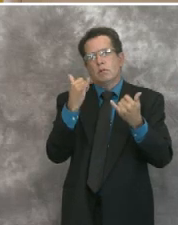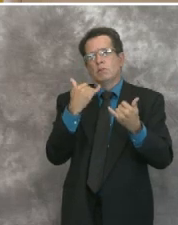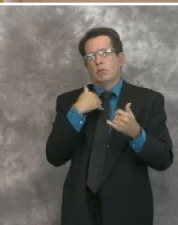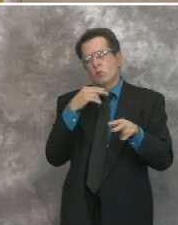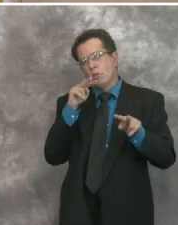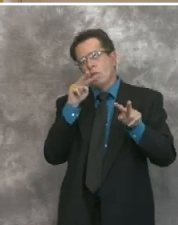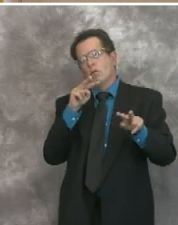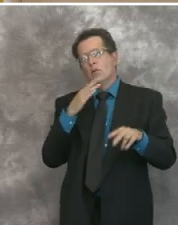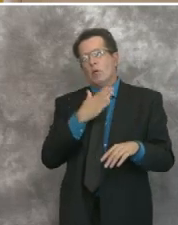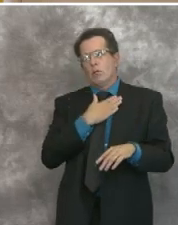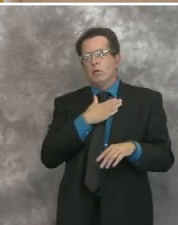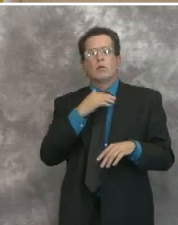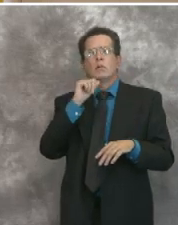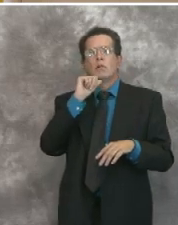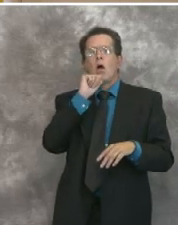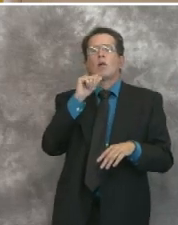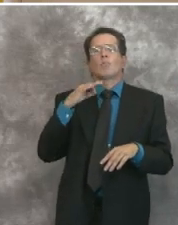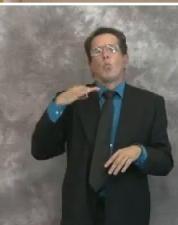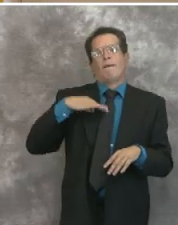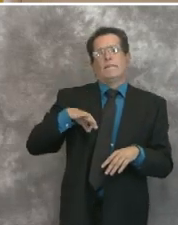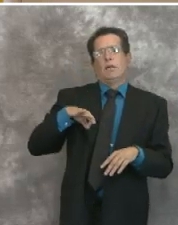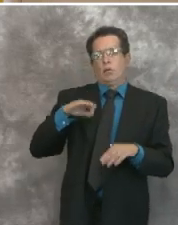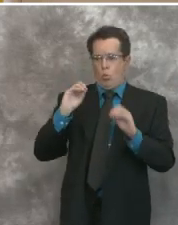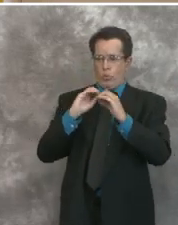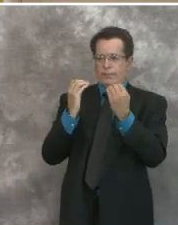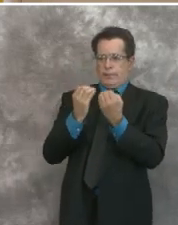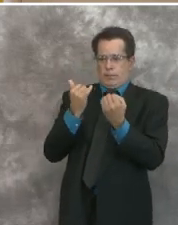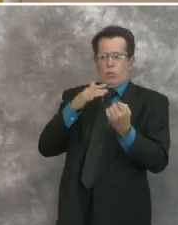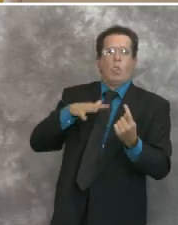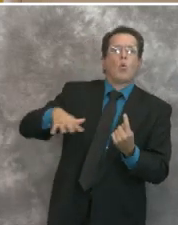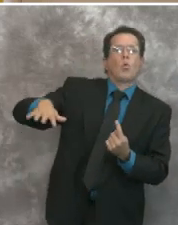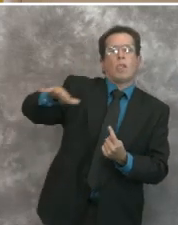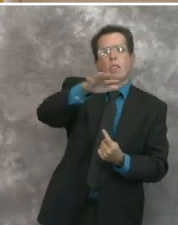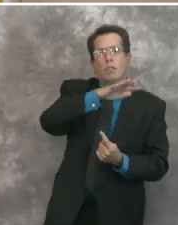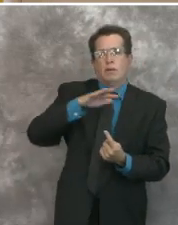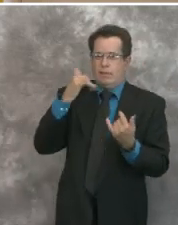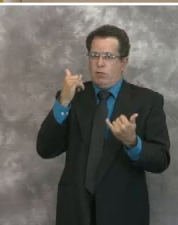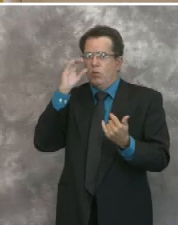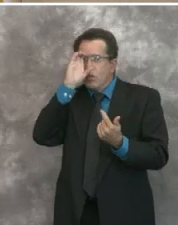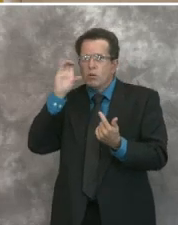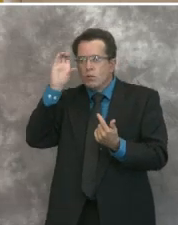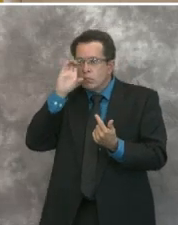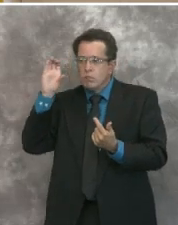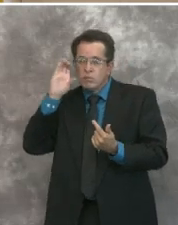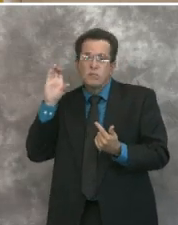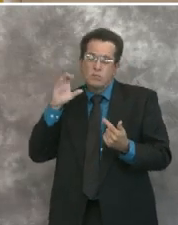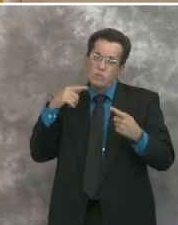engaging our nonprofit organizations locally to